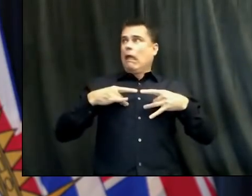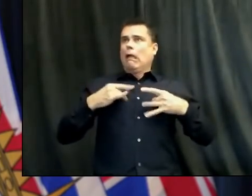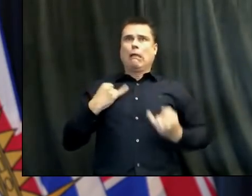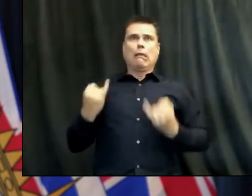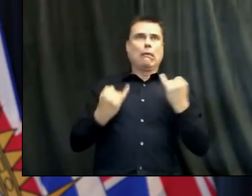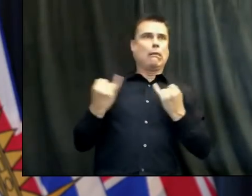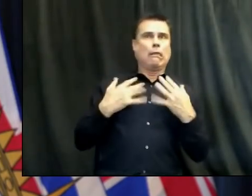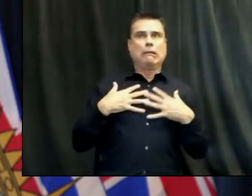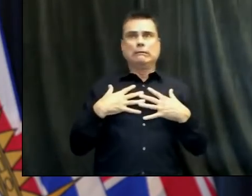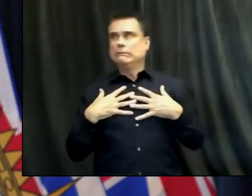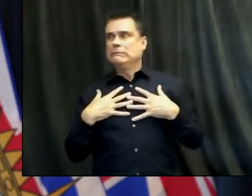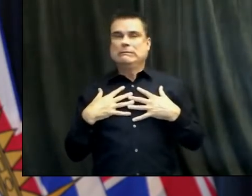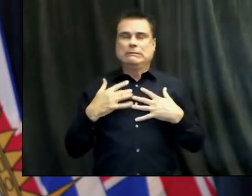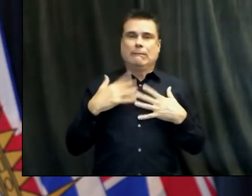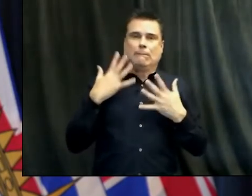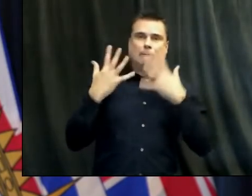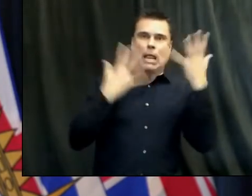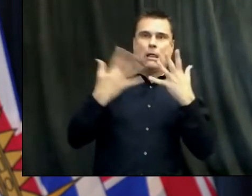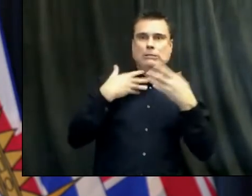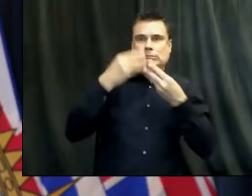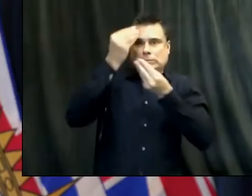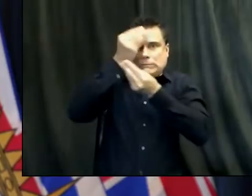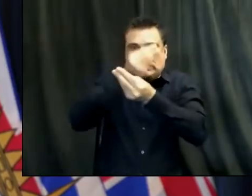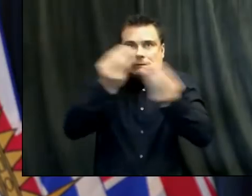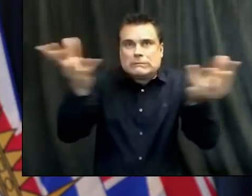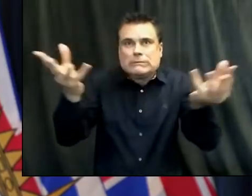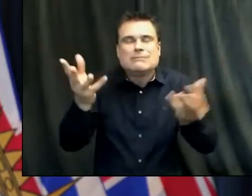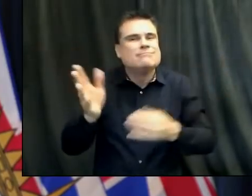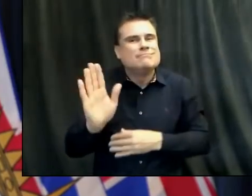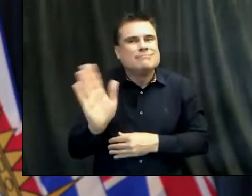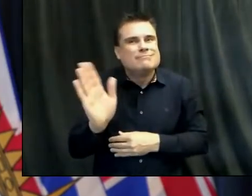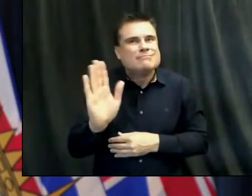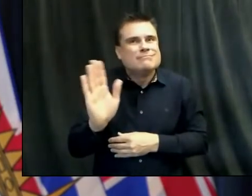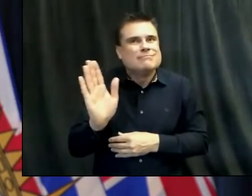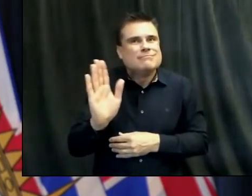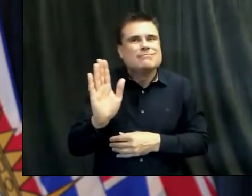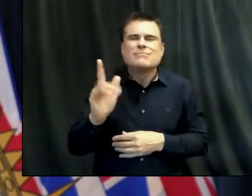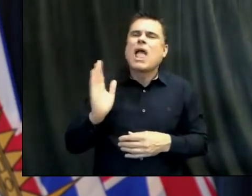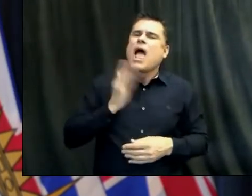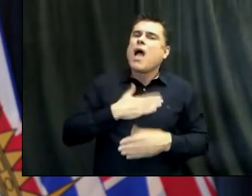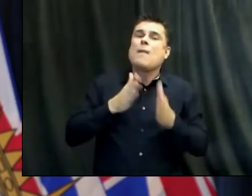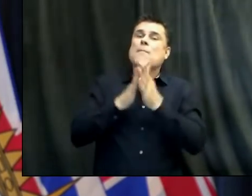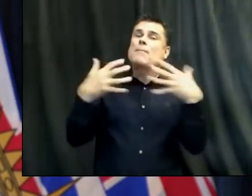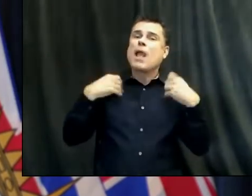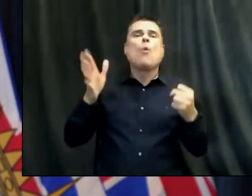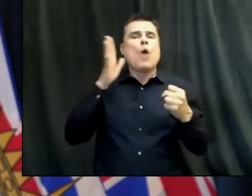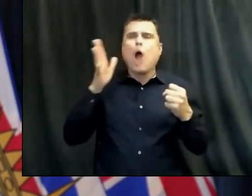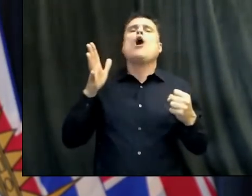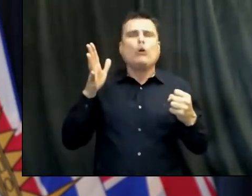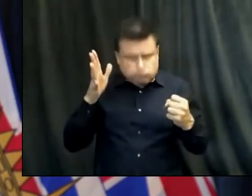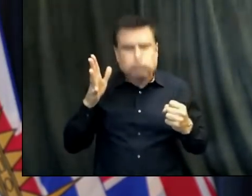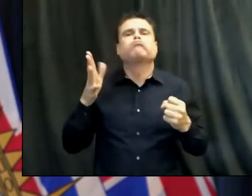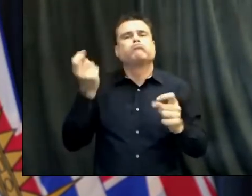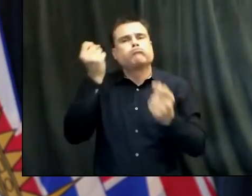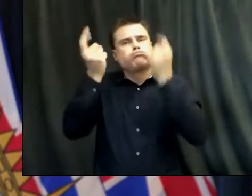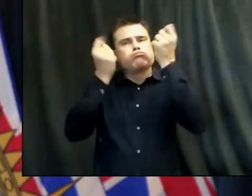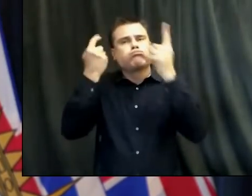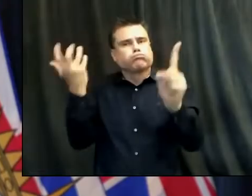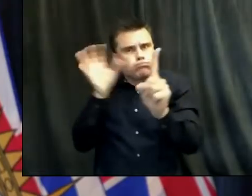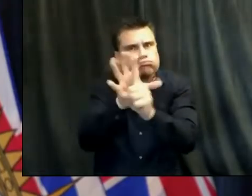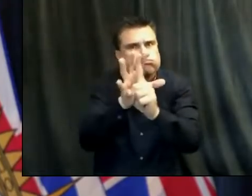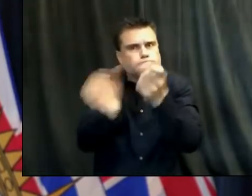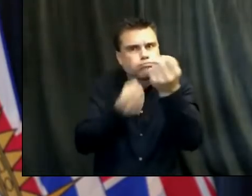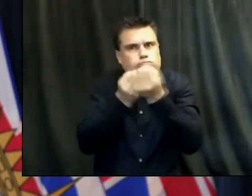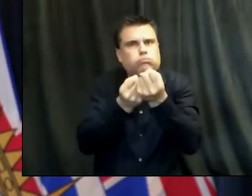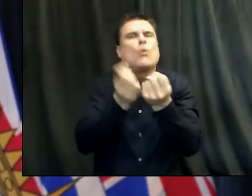comes in, because we can do that and support you in doing that. But if you have been identified as a contact, or you have